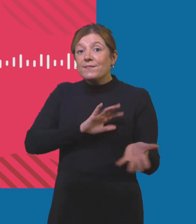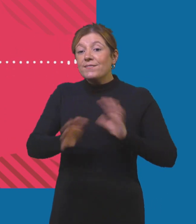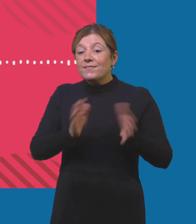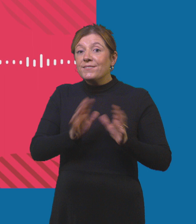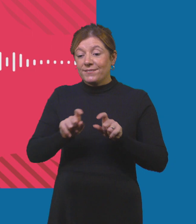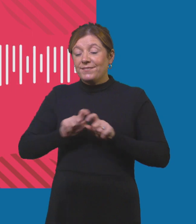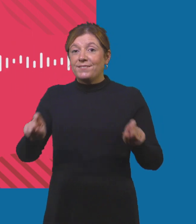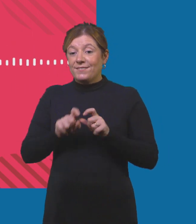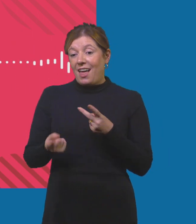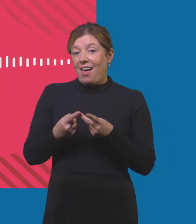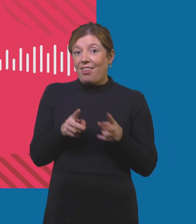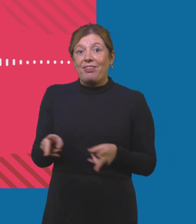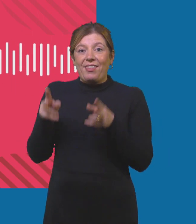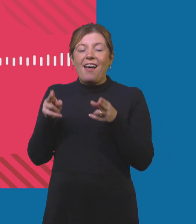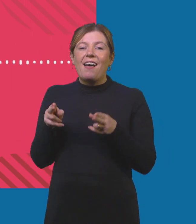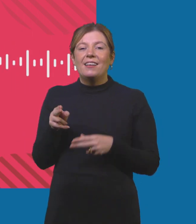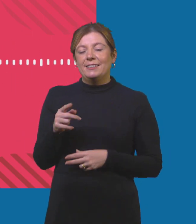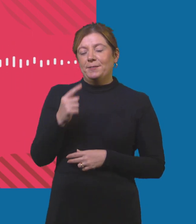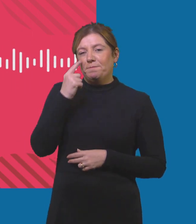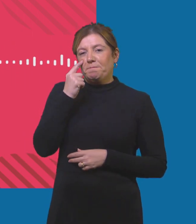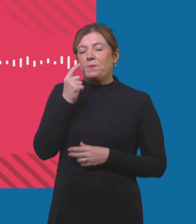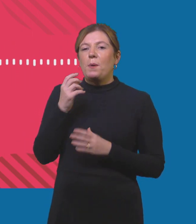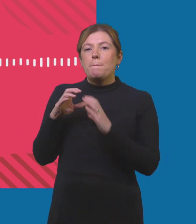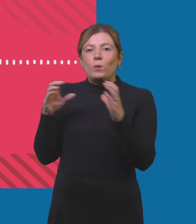captioned version. You can find us on